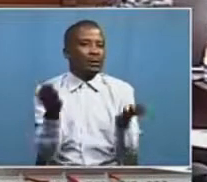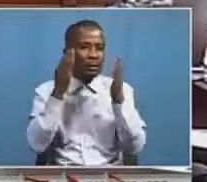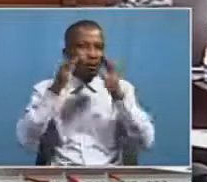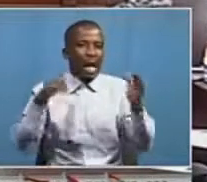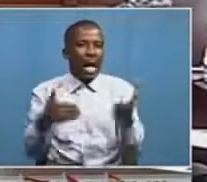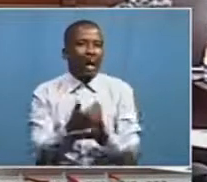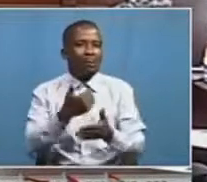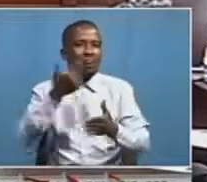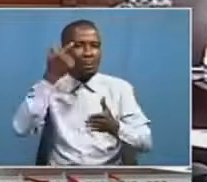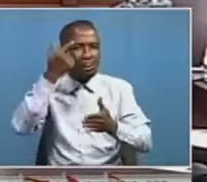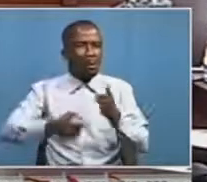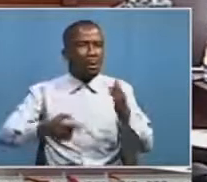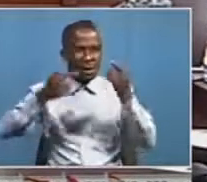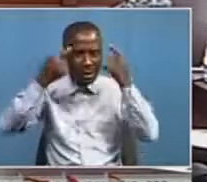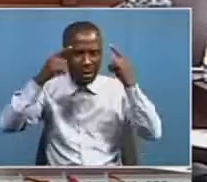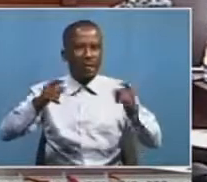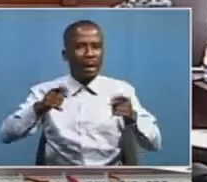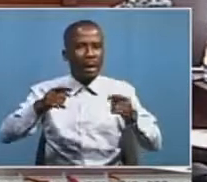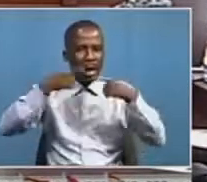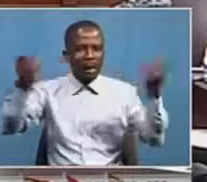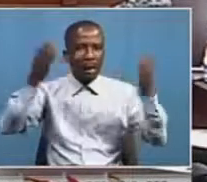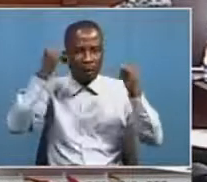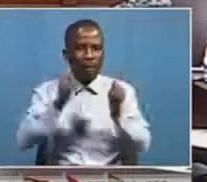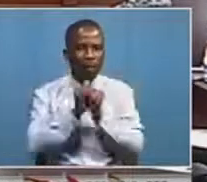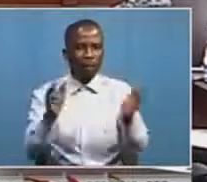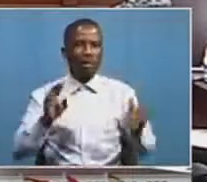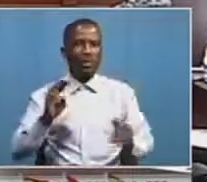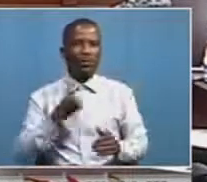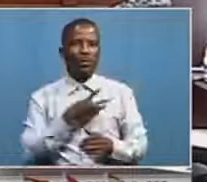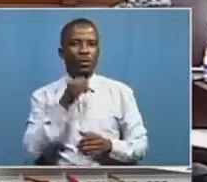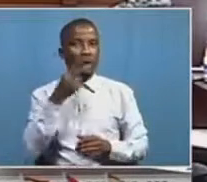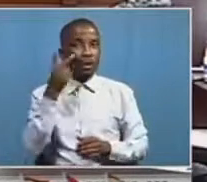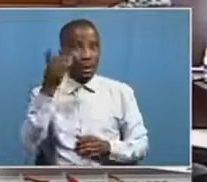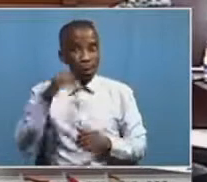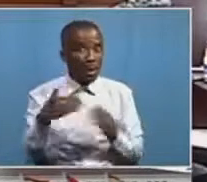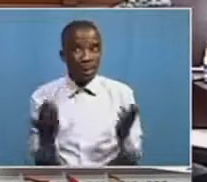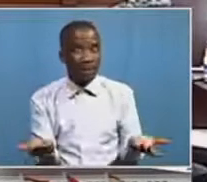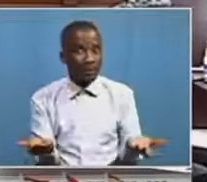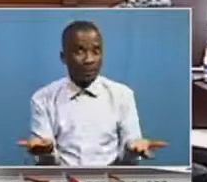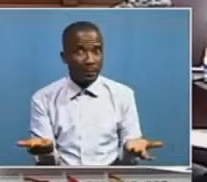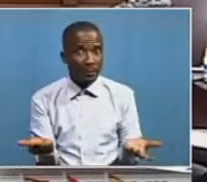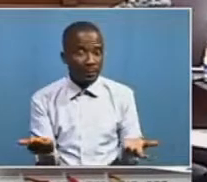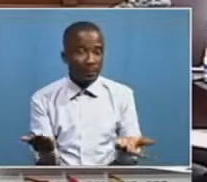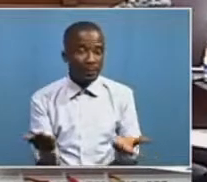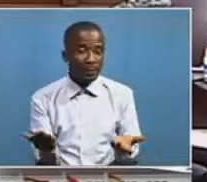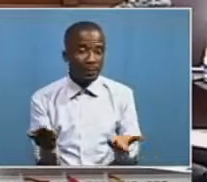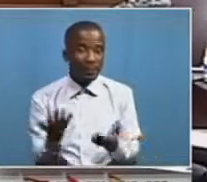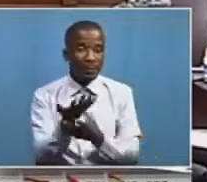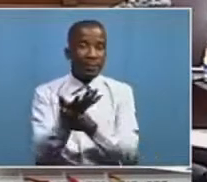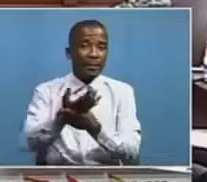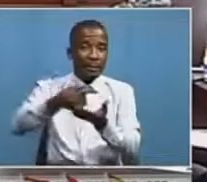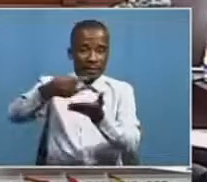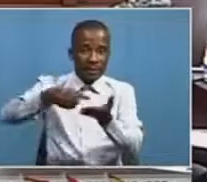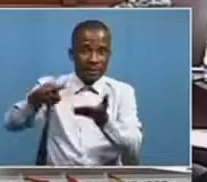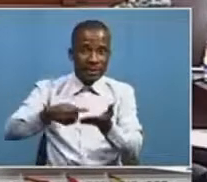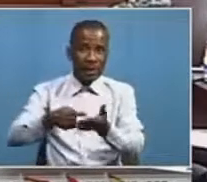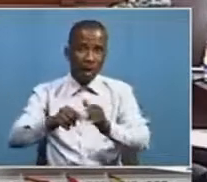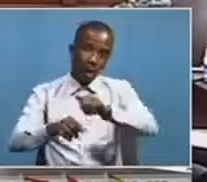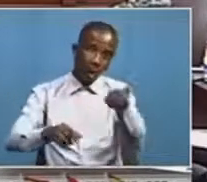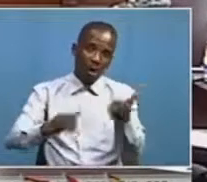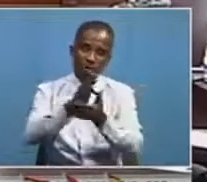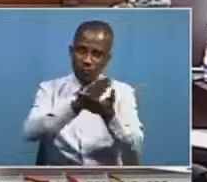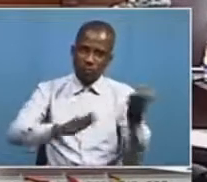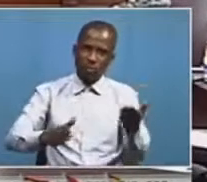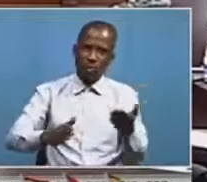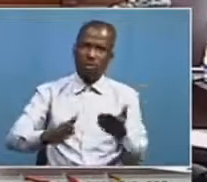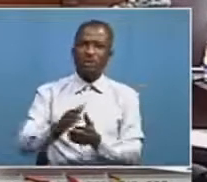and their absence affected the final results announced by the first respondent. Having signed or certified these forms, the witnesses,